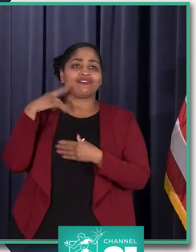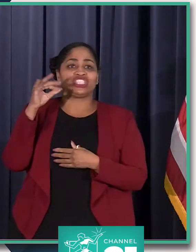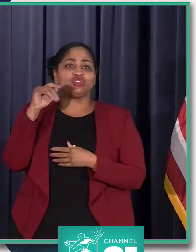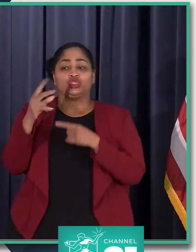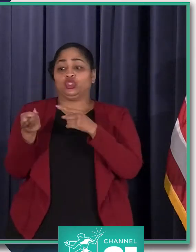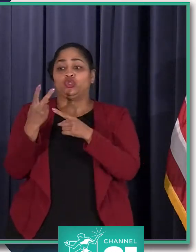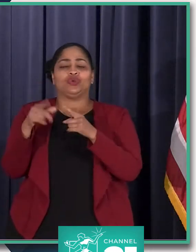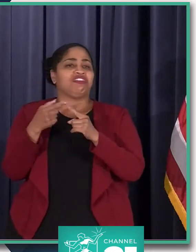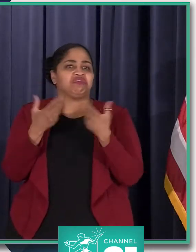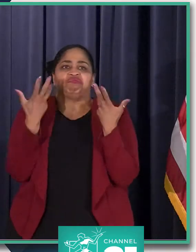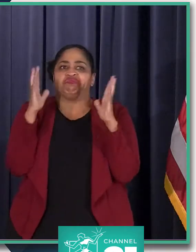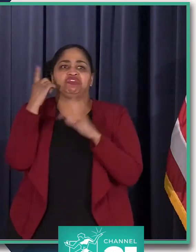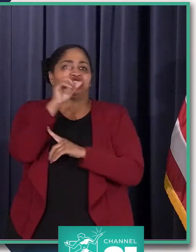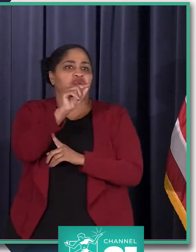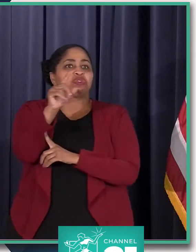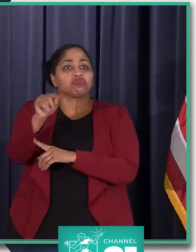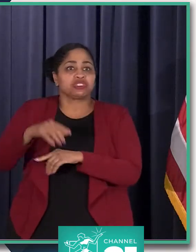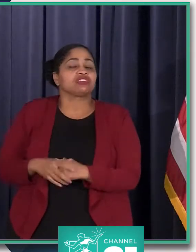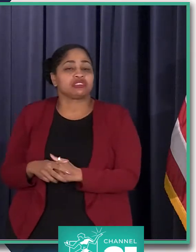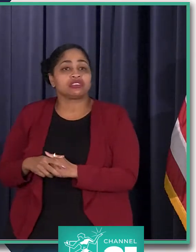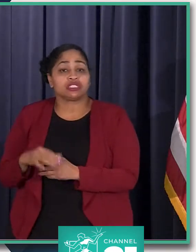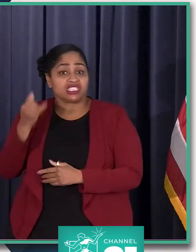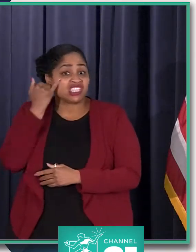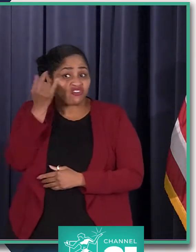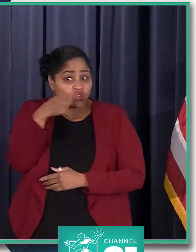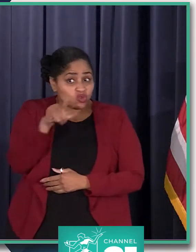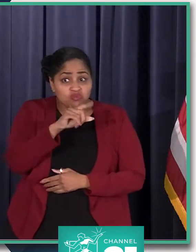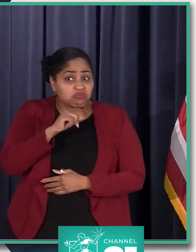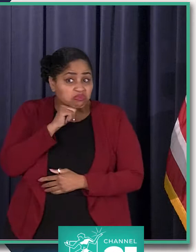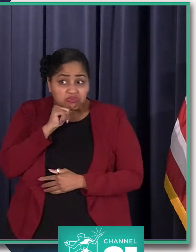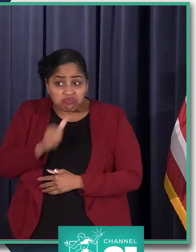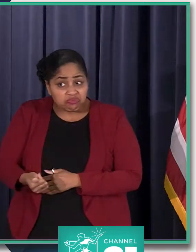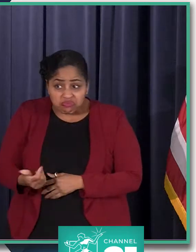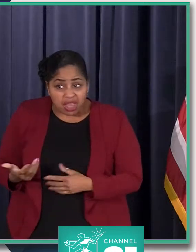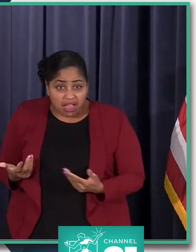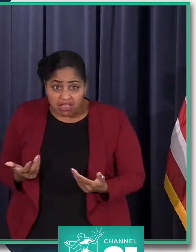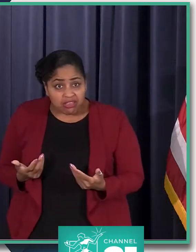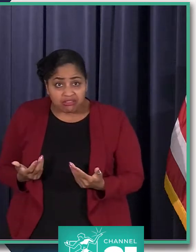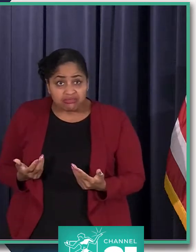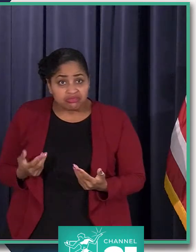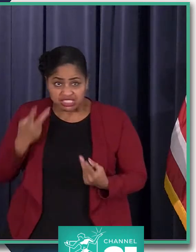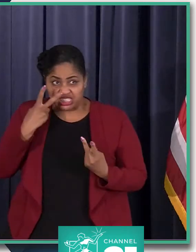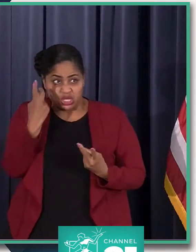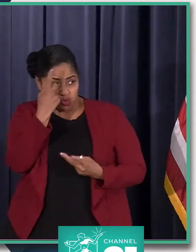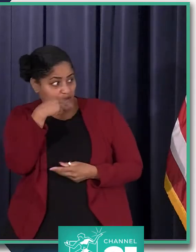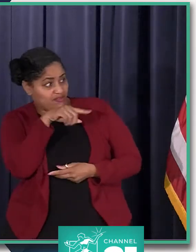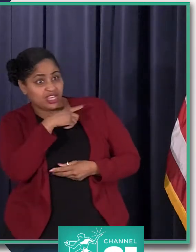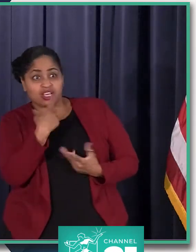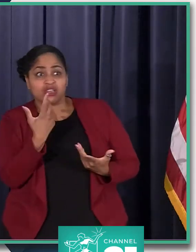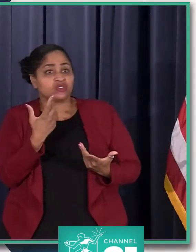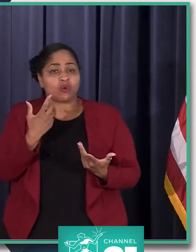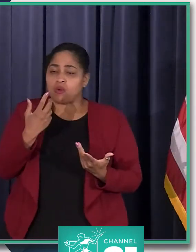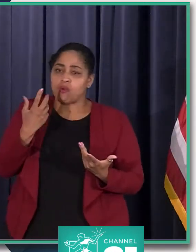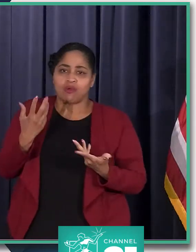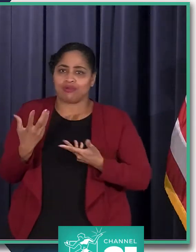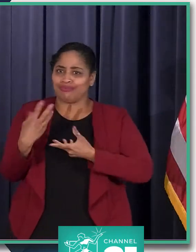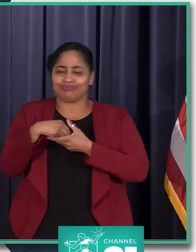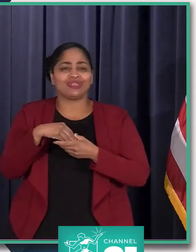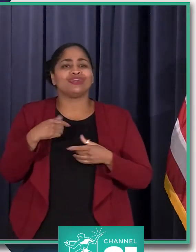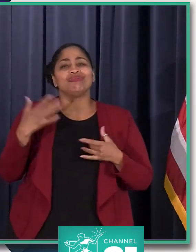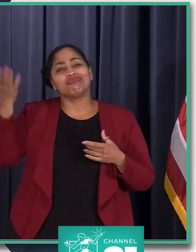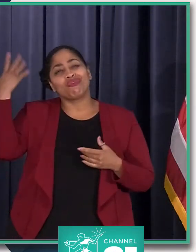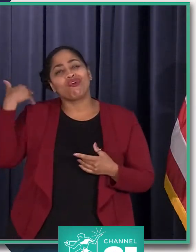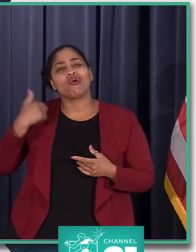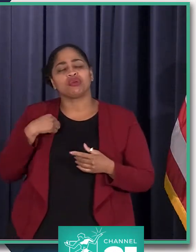for 2020. If you have not seen one of these or been to one of these, usually we do them in person, which